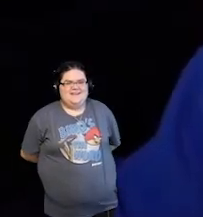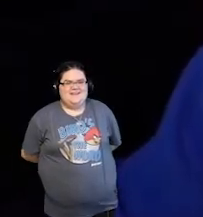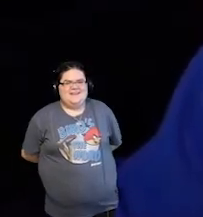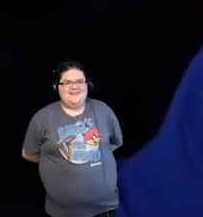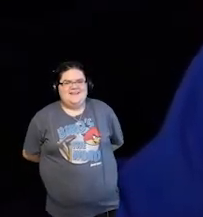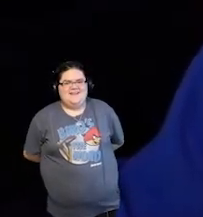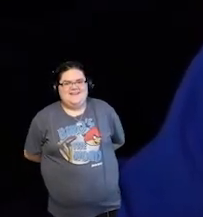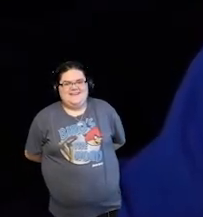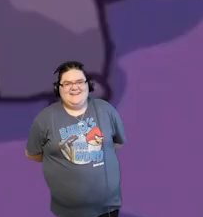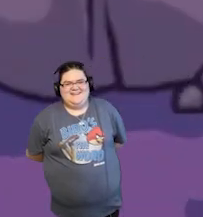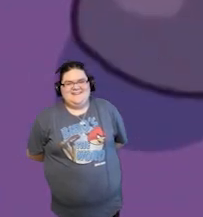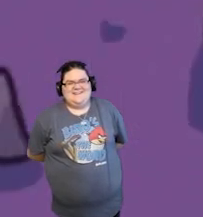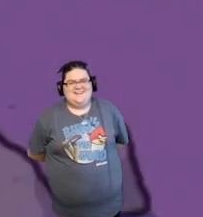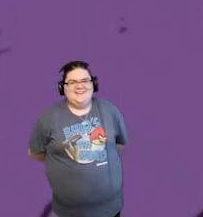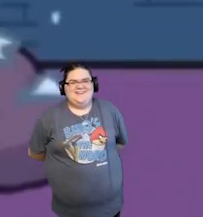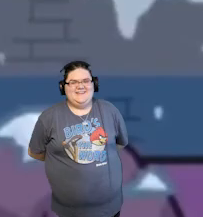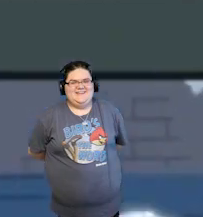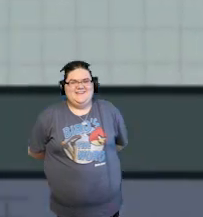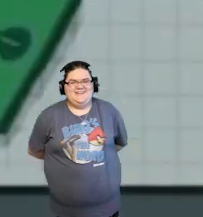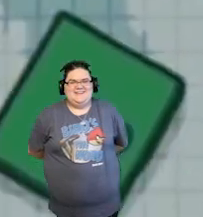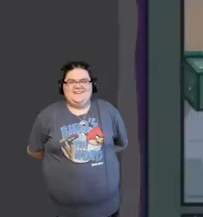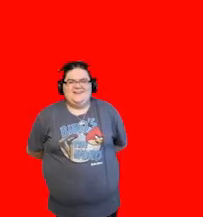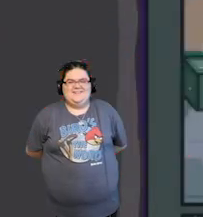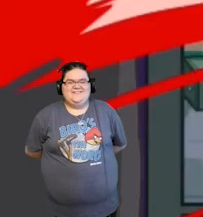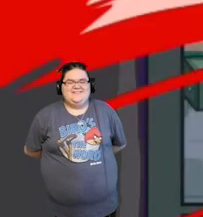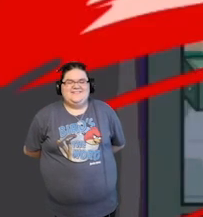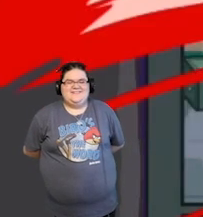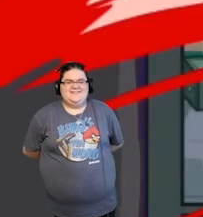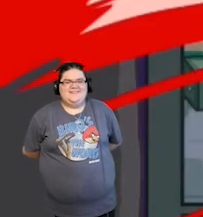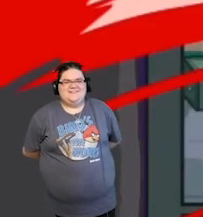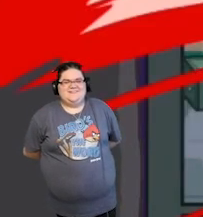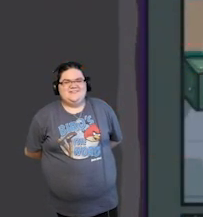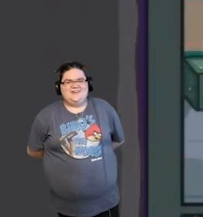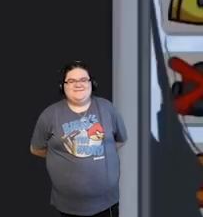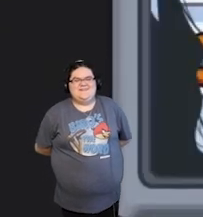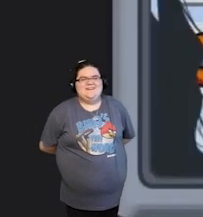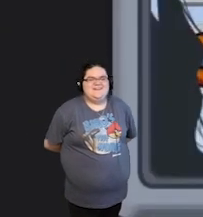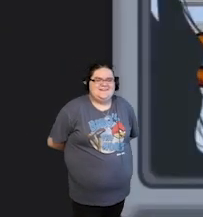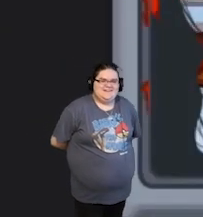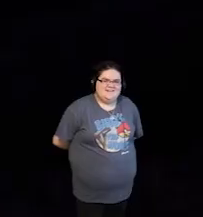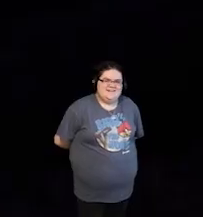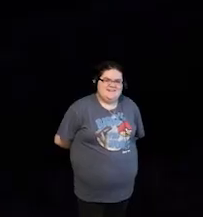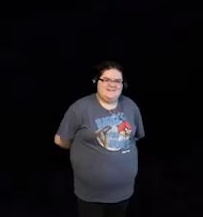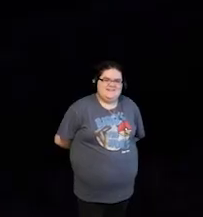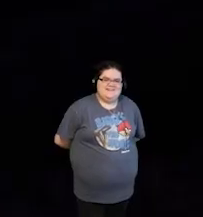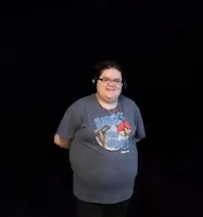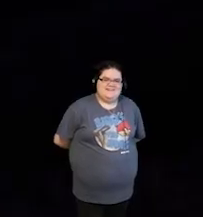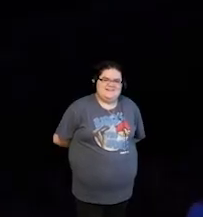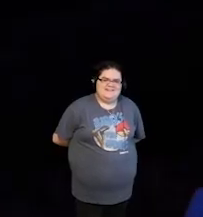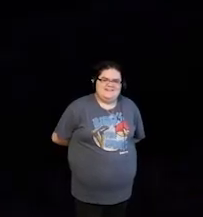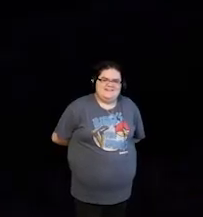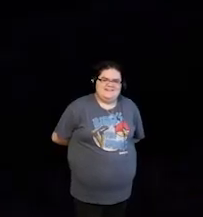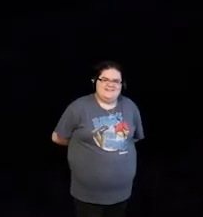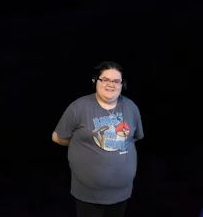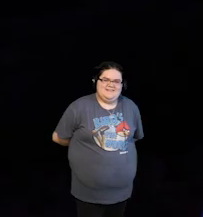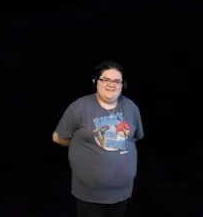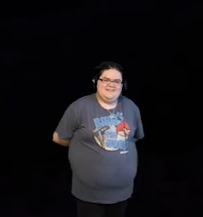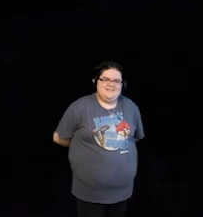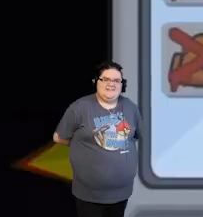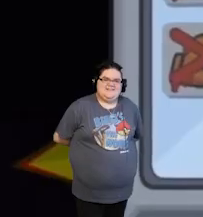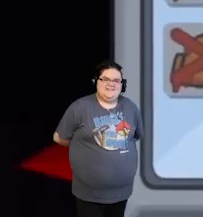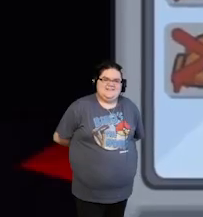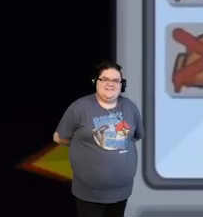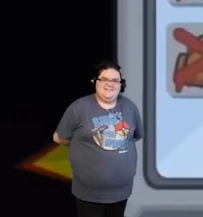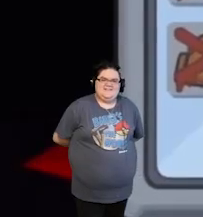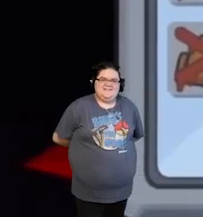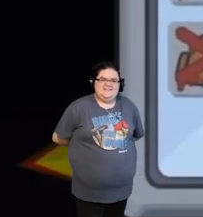why I didn't want to stay in there. Come on, man. I wasn't meant to kill Simon, was I? No. Well, good job. He caught Lachlan on camera.